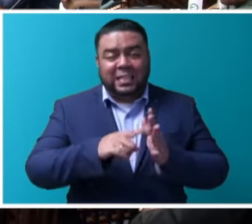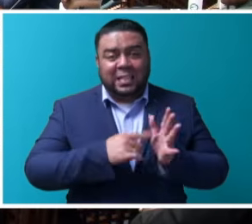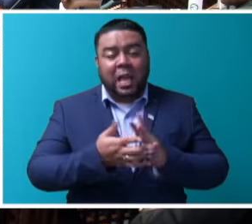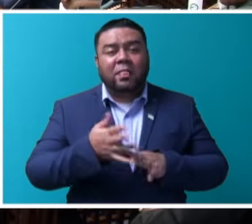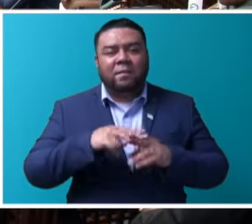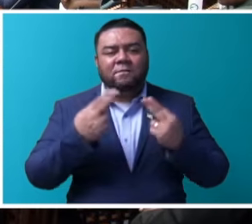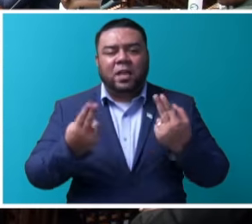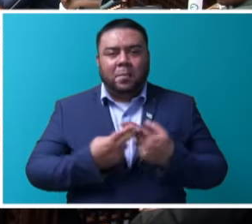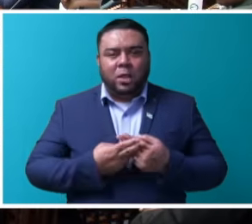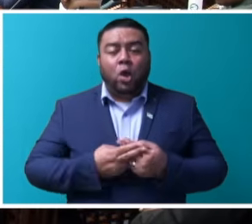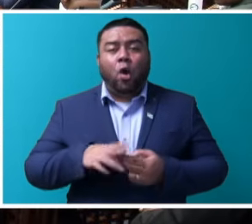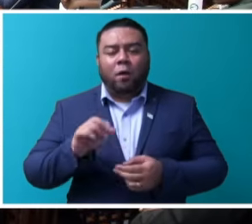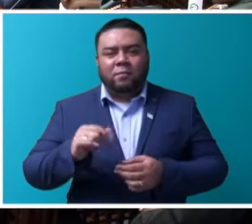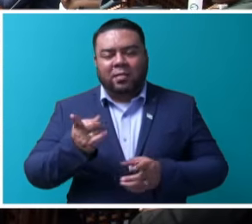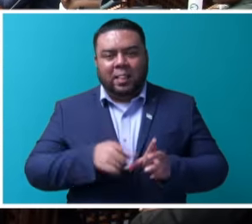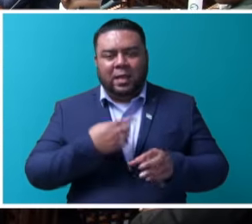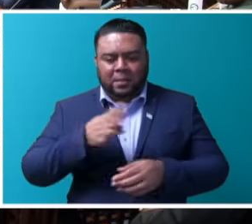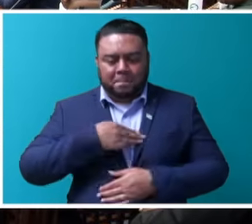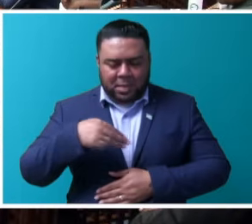family of the late Honorable Minister.